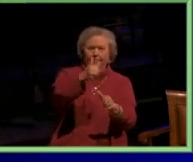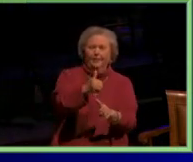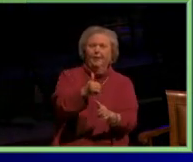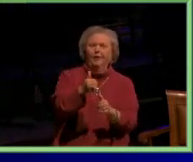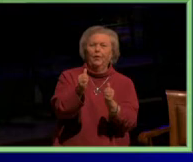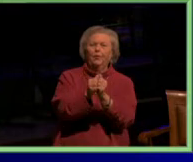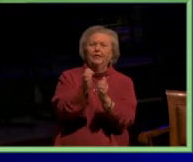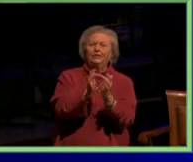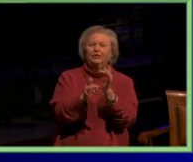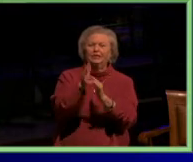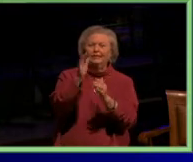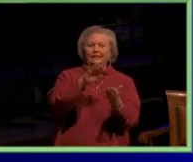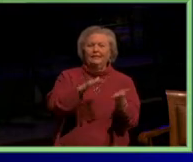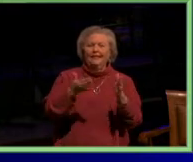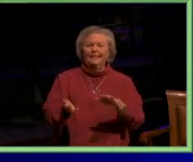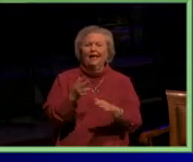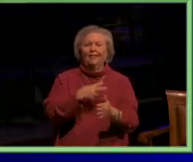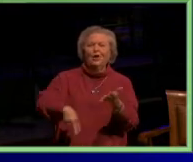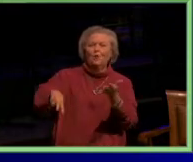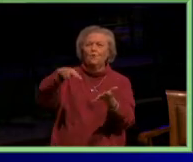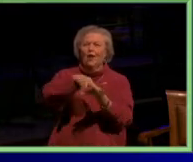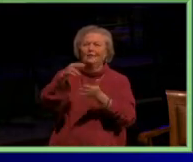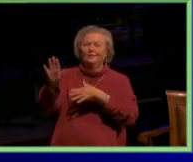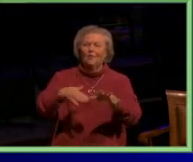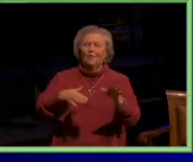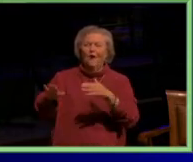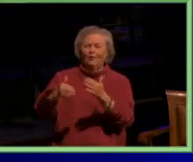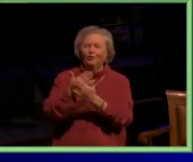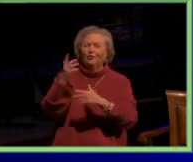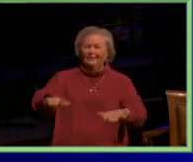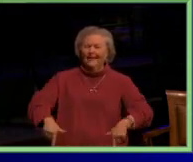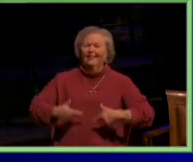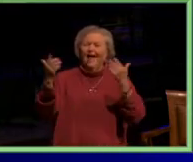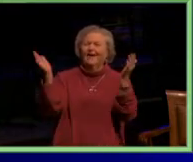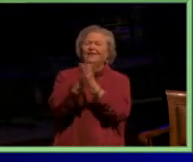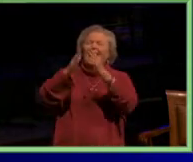and raised to walk in newness of life. God.